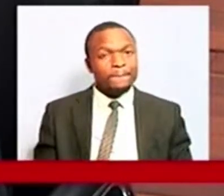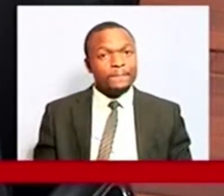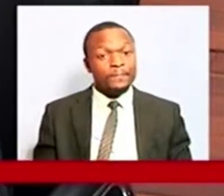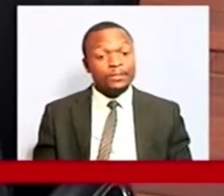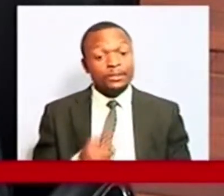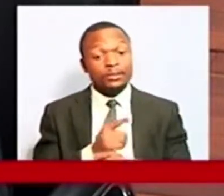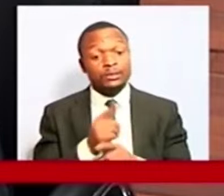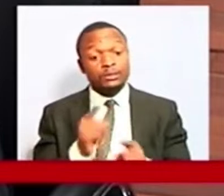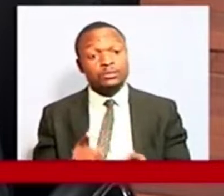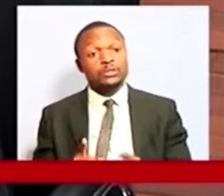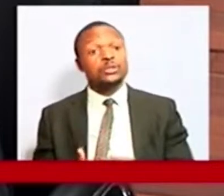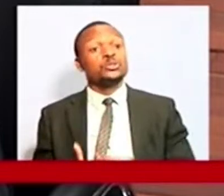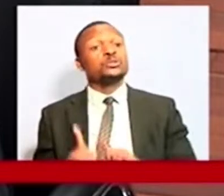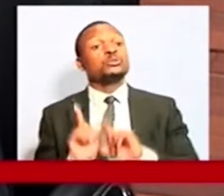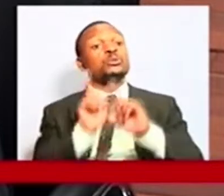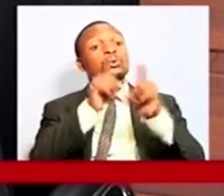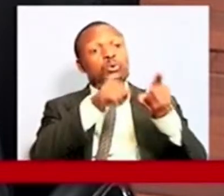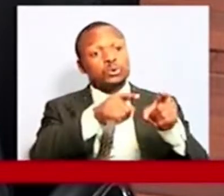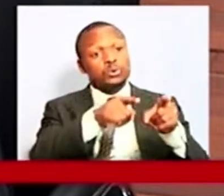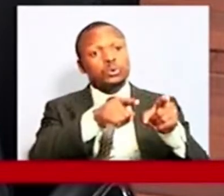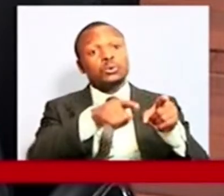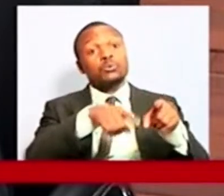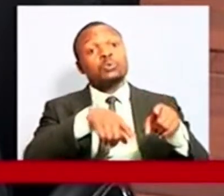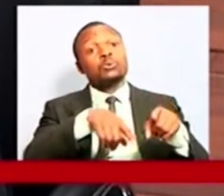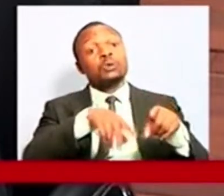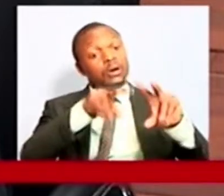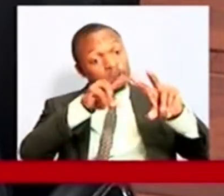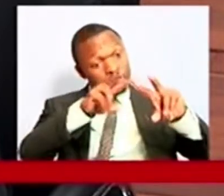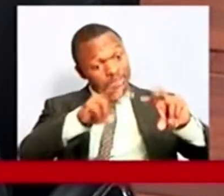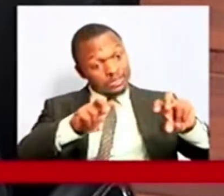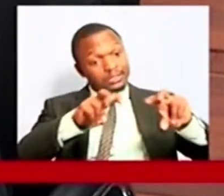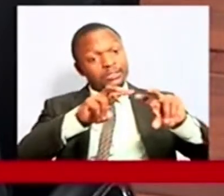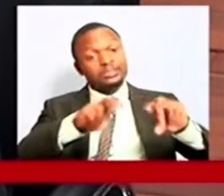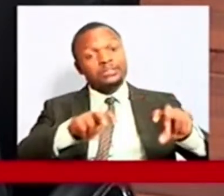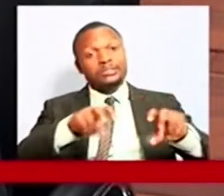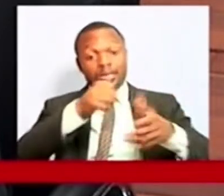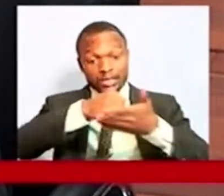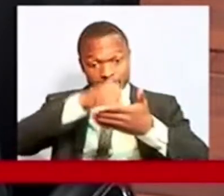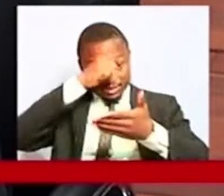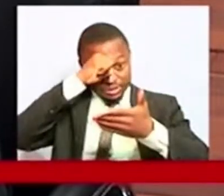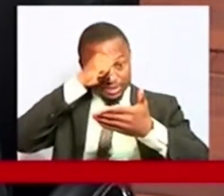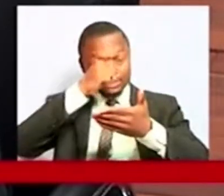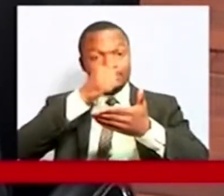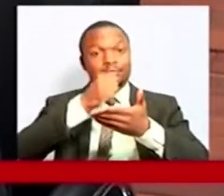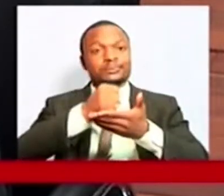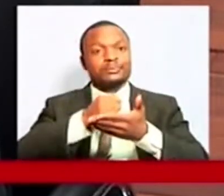just to go and verify students who were